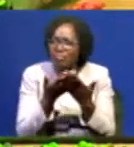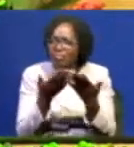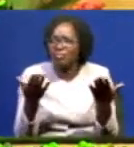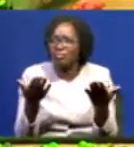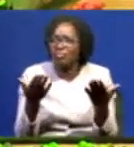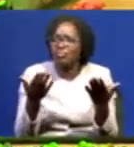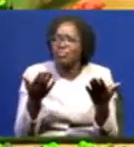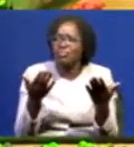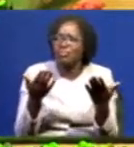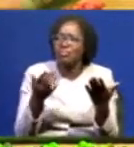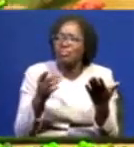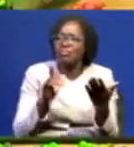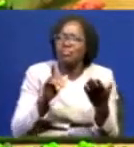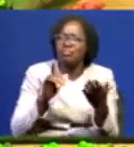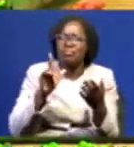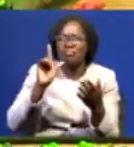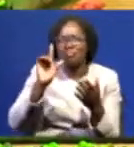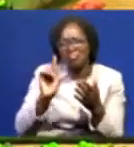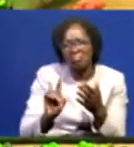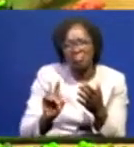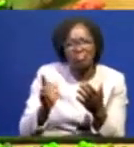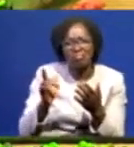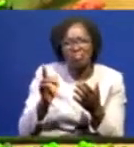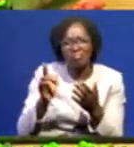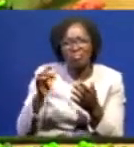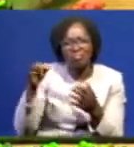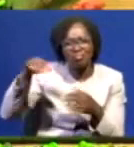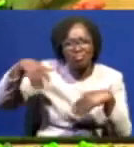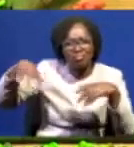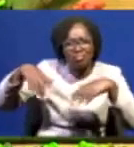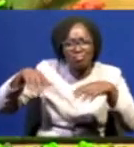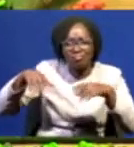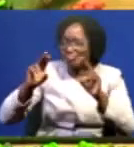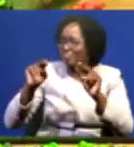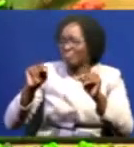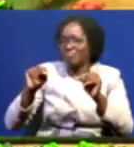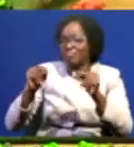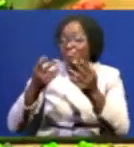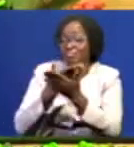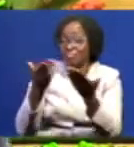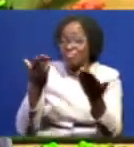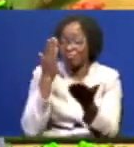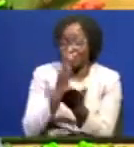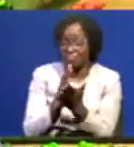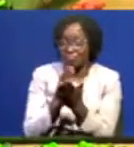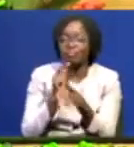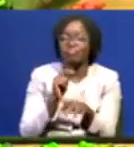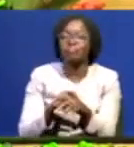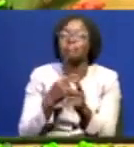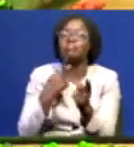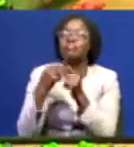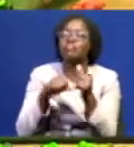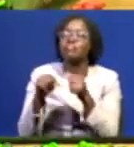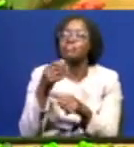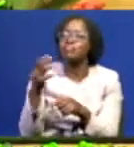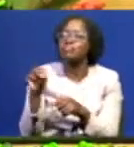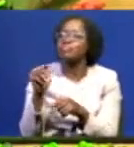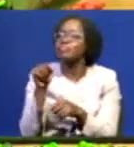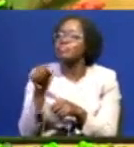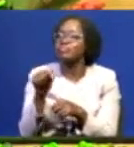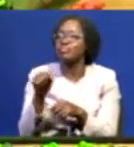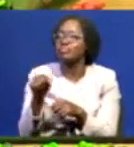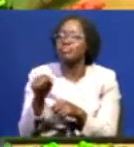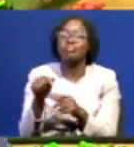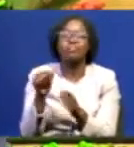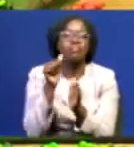low hanging fruits, by the way, they are fruits on the ground, isn't it? So when we talk about that, that's why I'm saying this is an